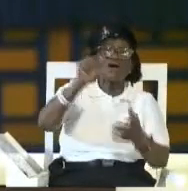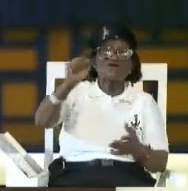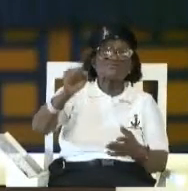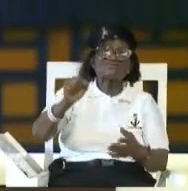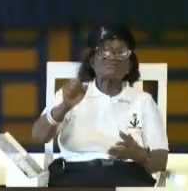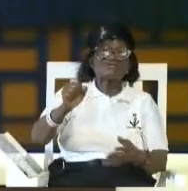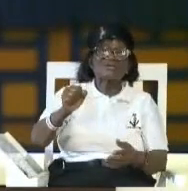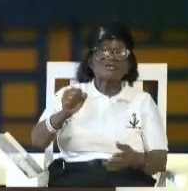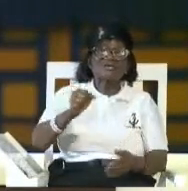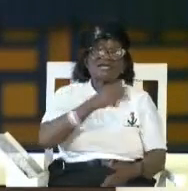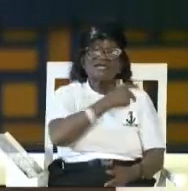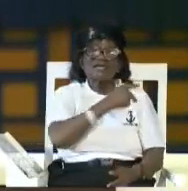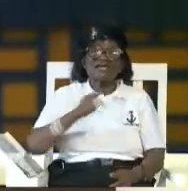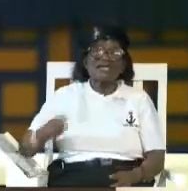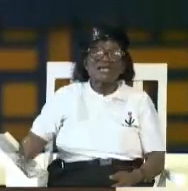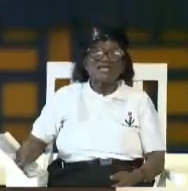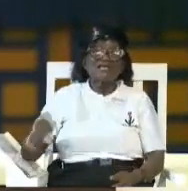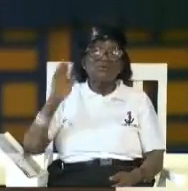Kabiesi will have one